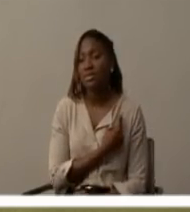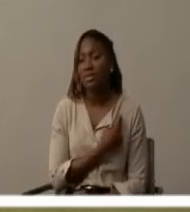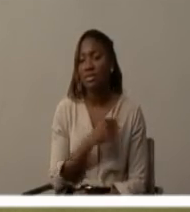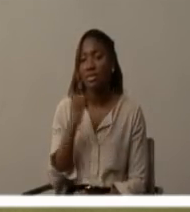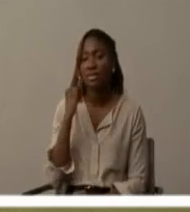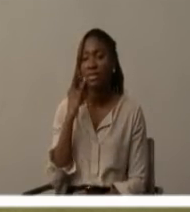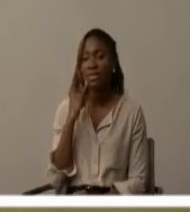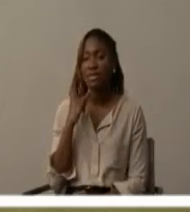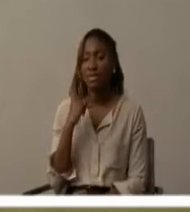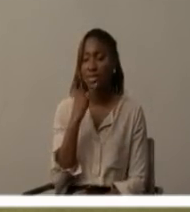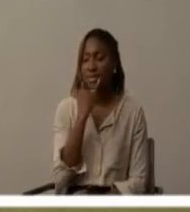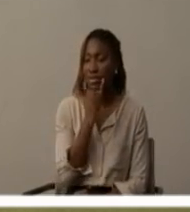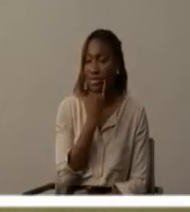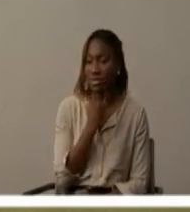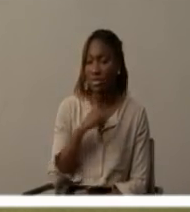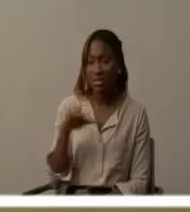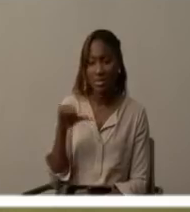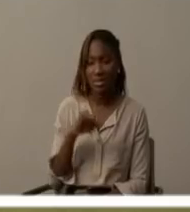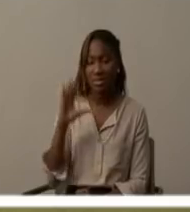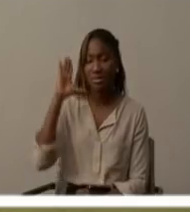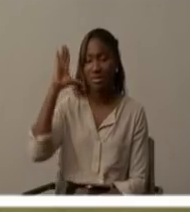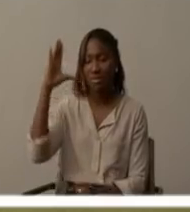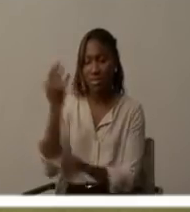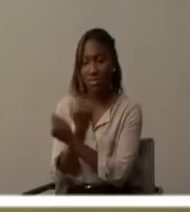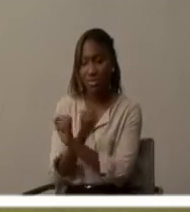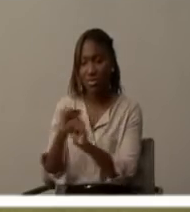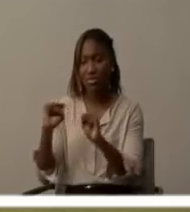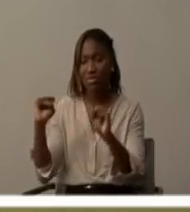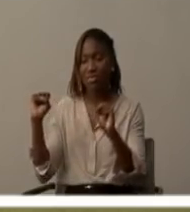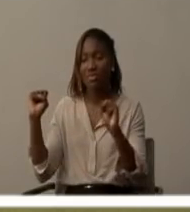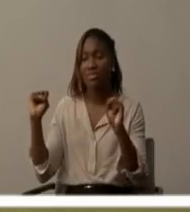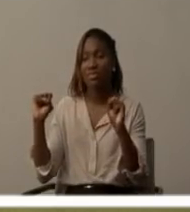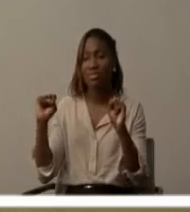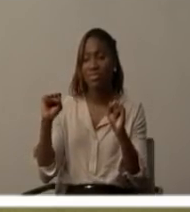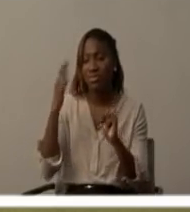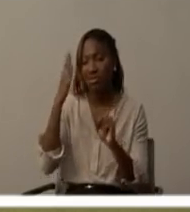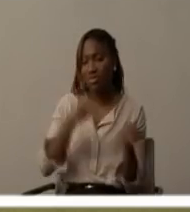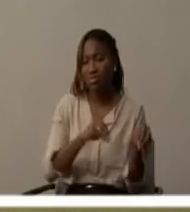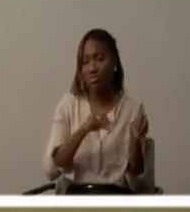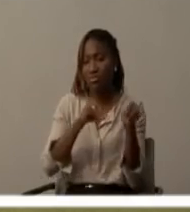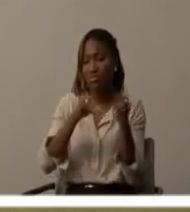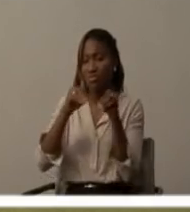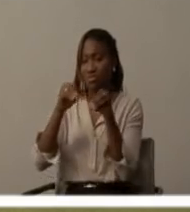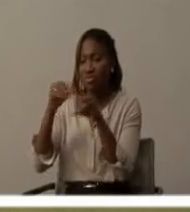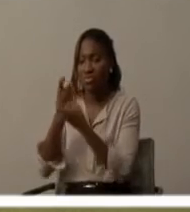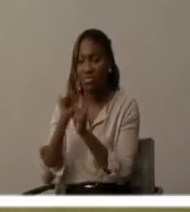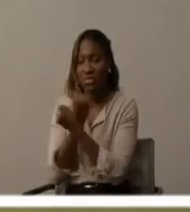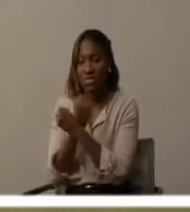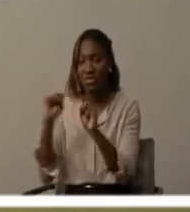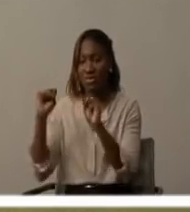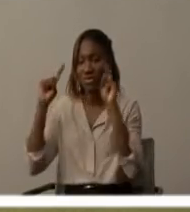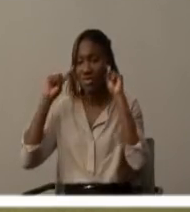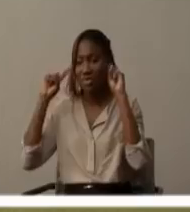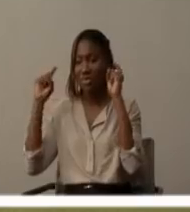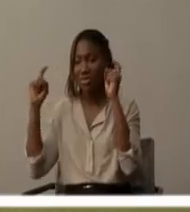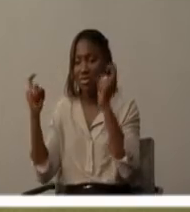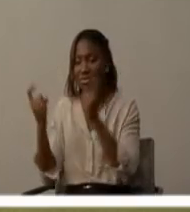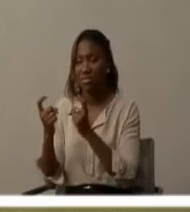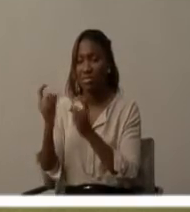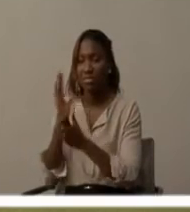Israel indeed he will redeem from all its iniquity.